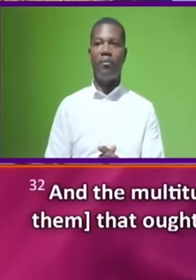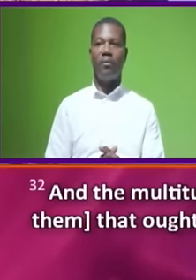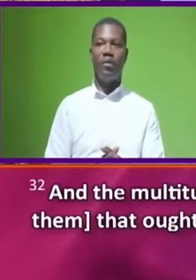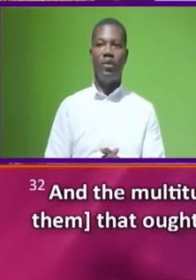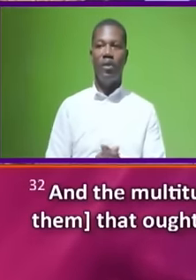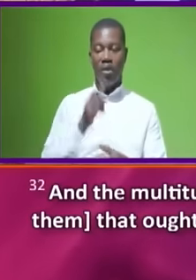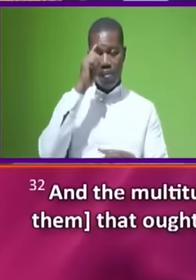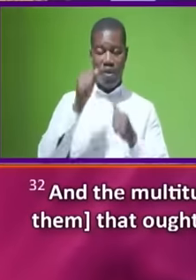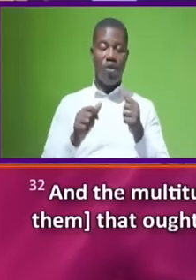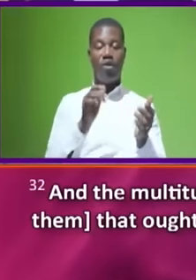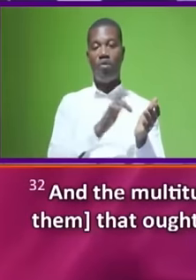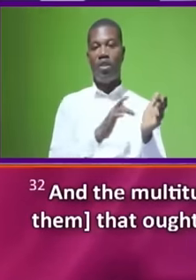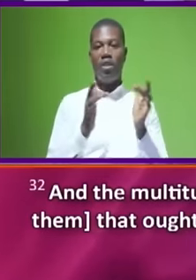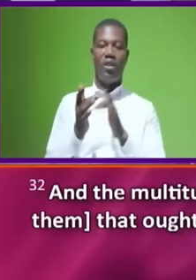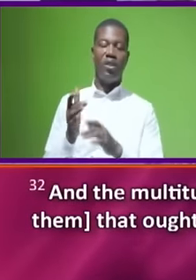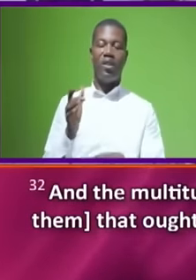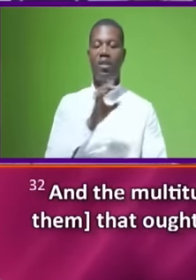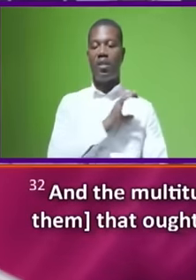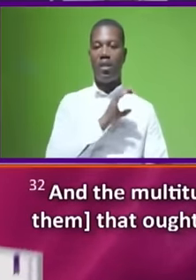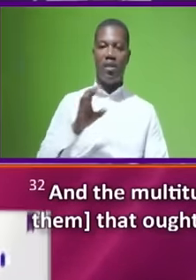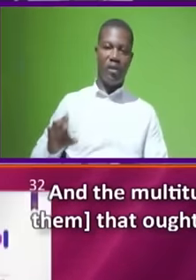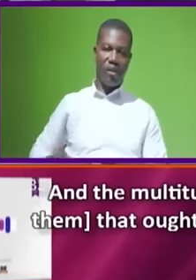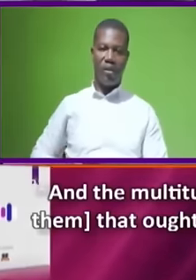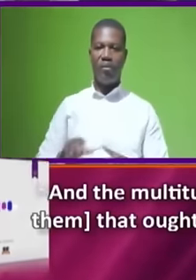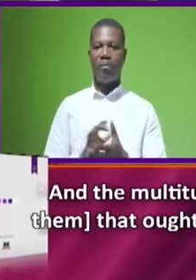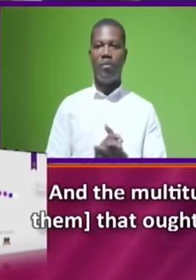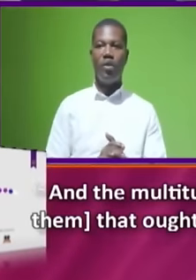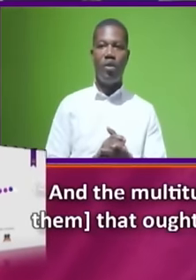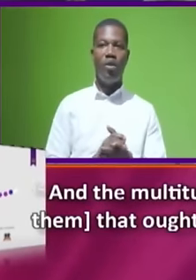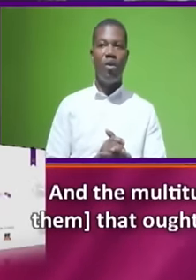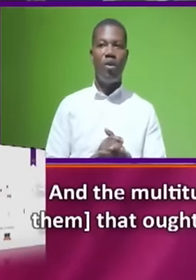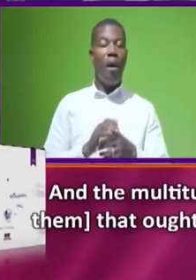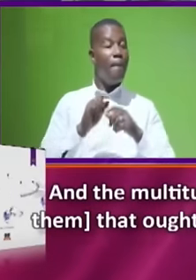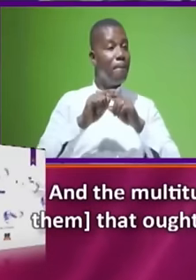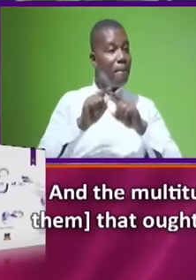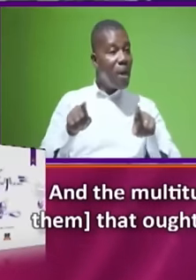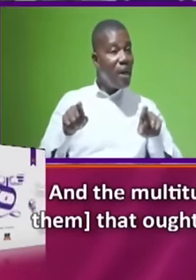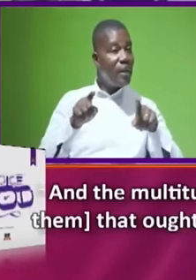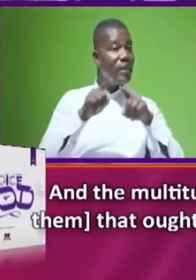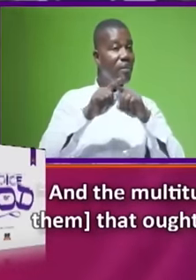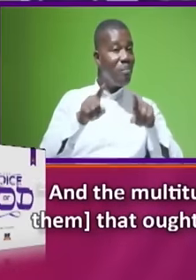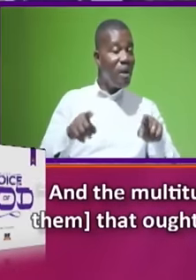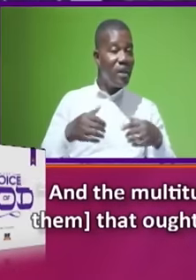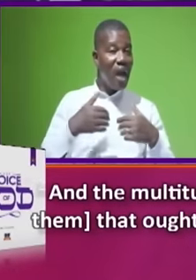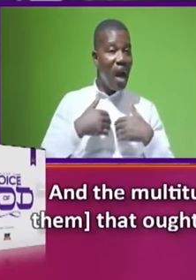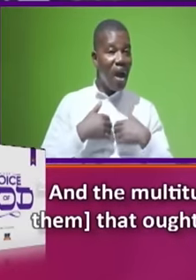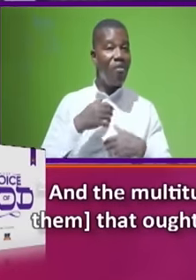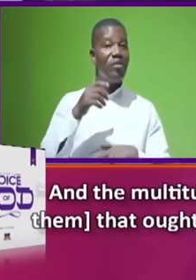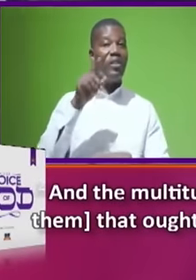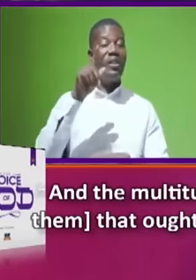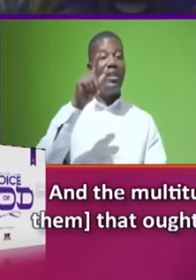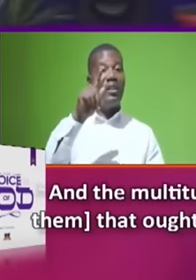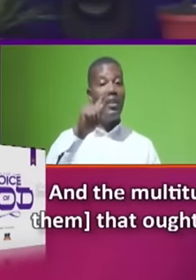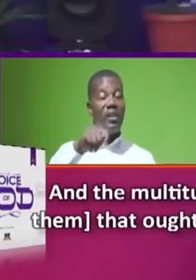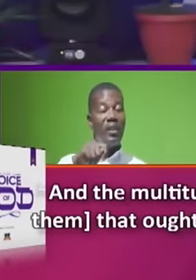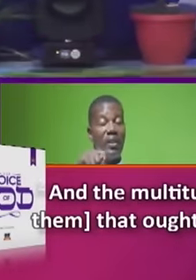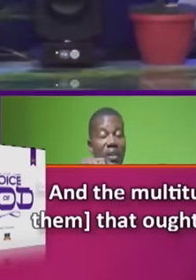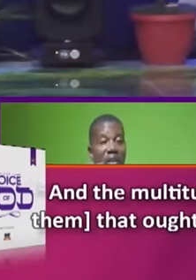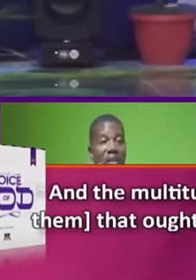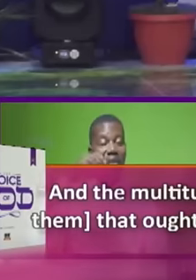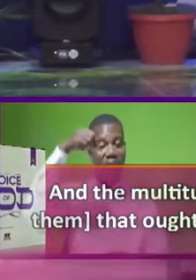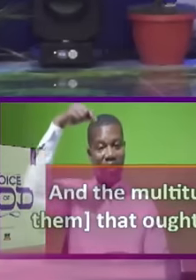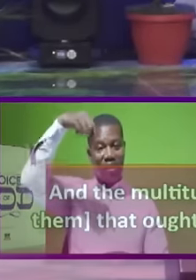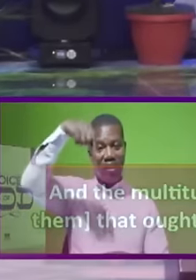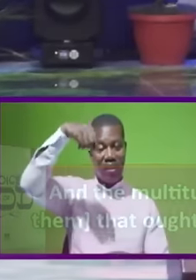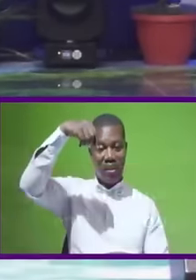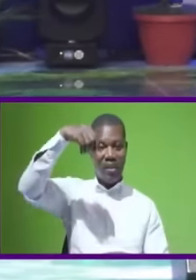Yes indeed. For Christ's sake. And so will be what has it or bass on it. So